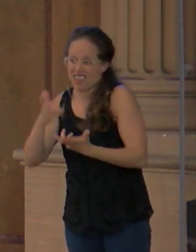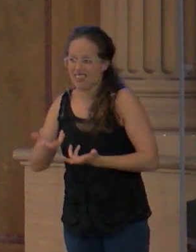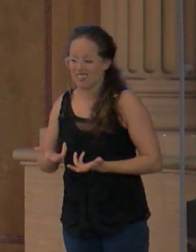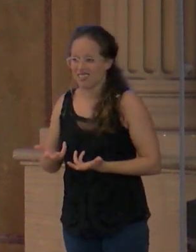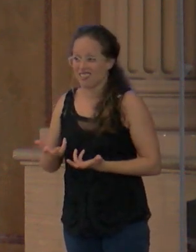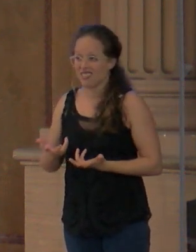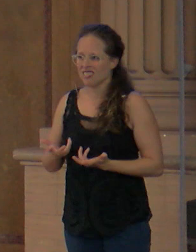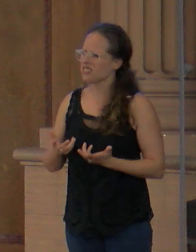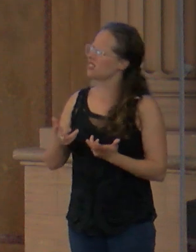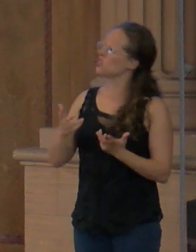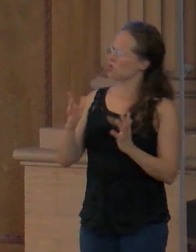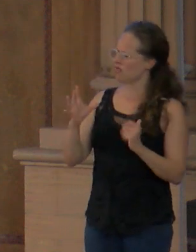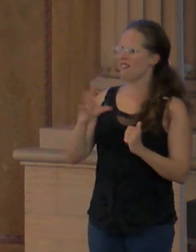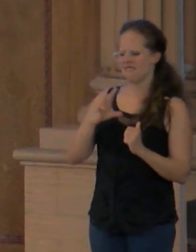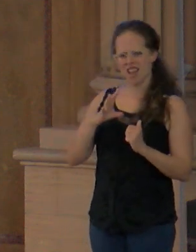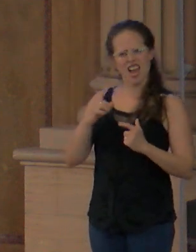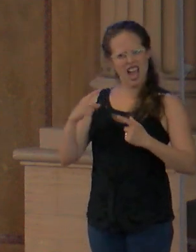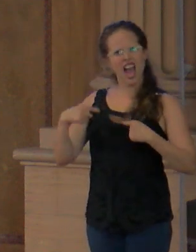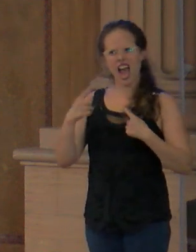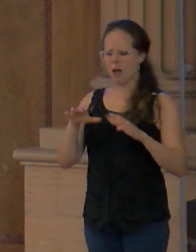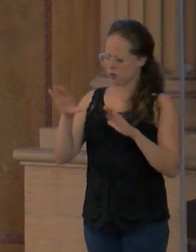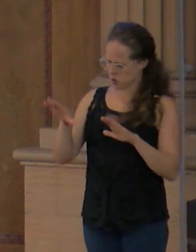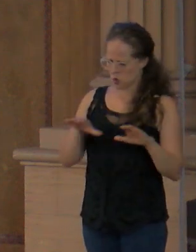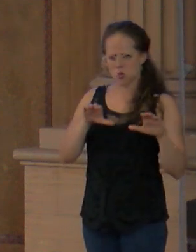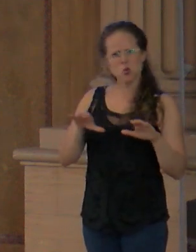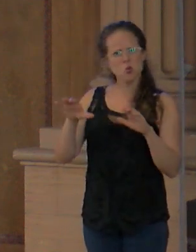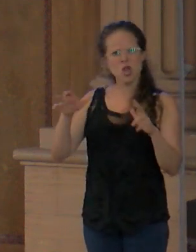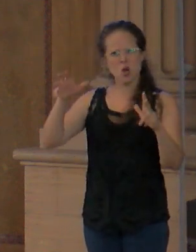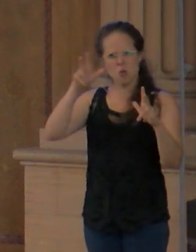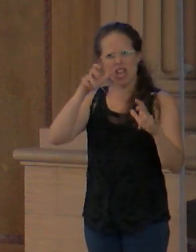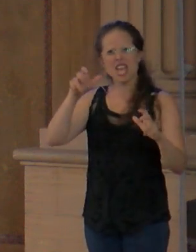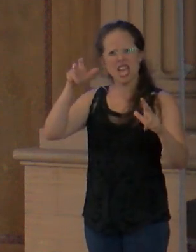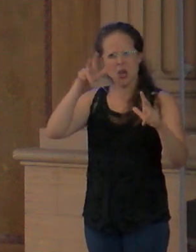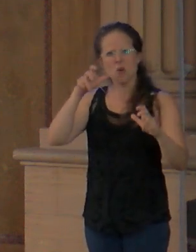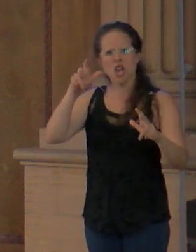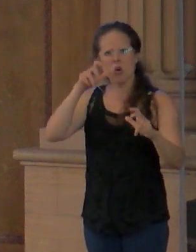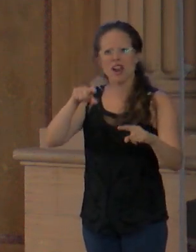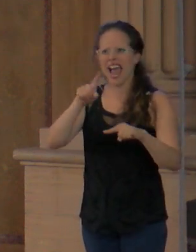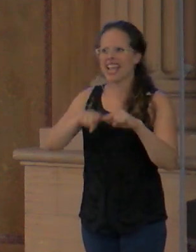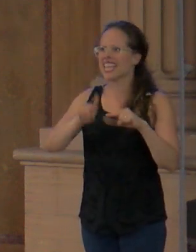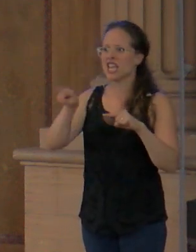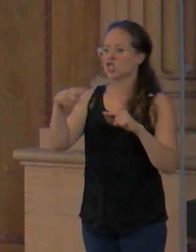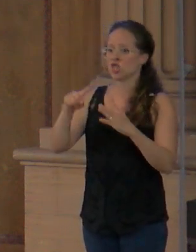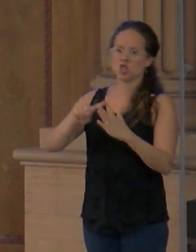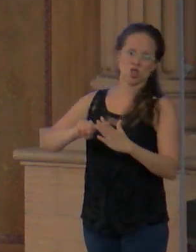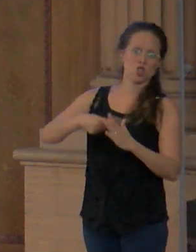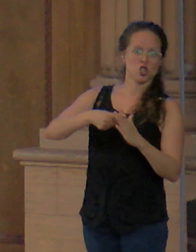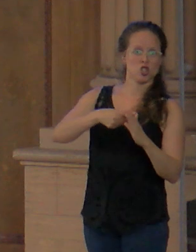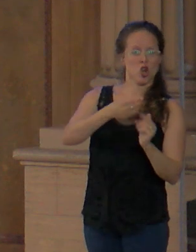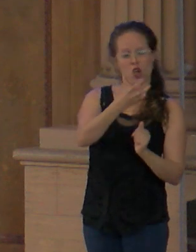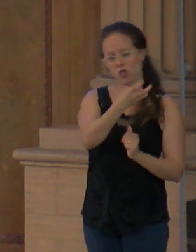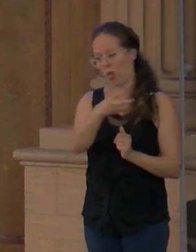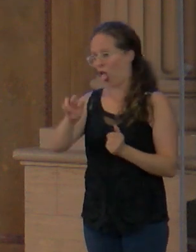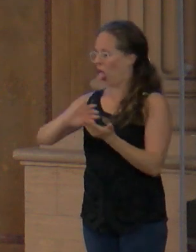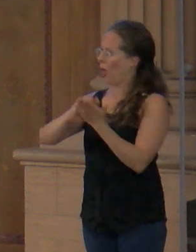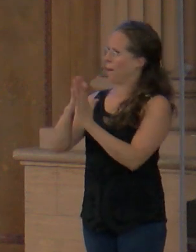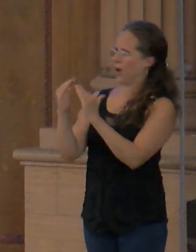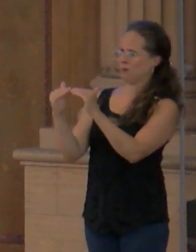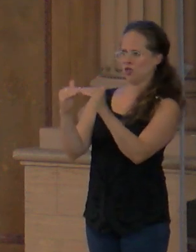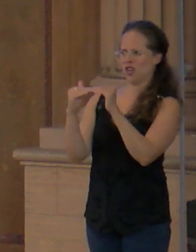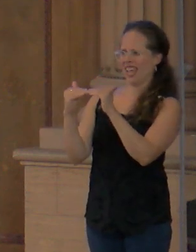I look at myself and I've been doing wickedness, it's not like just starting to do justice is even within my power, because I'm not a just